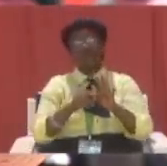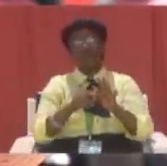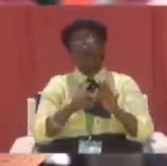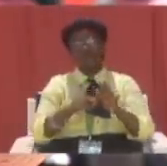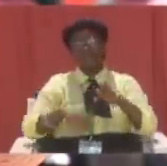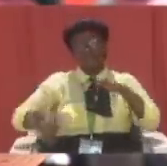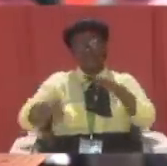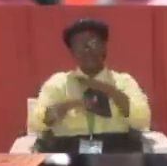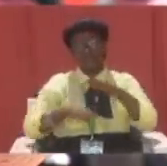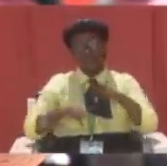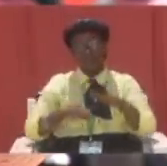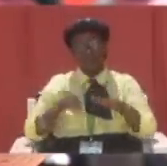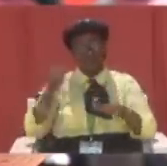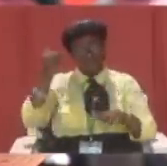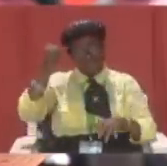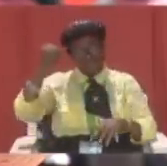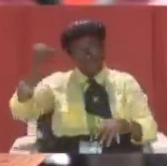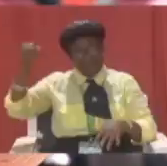imagination.